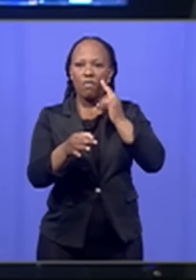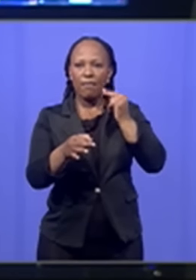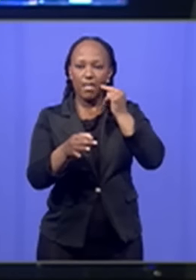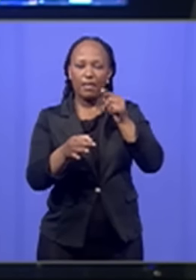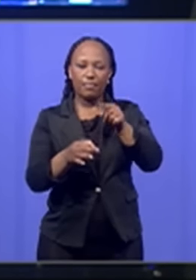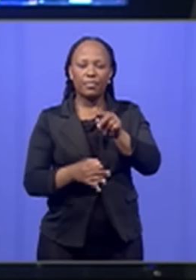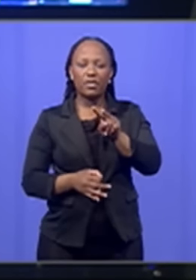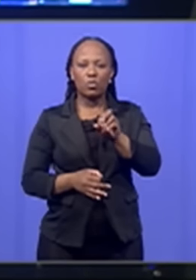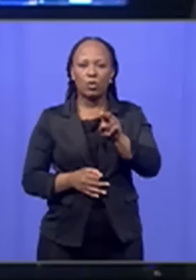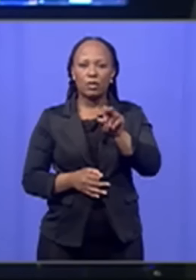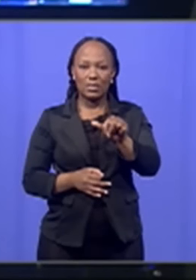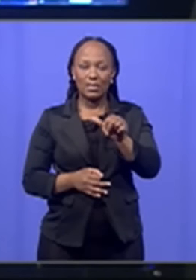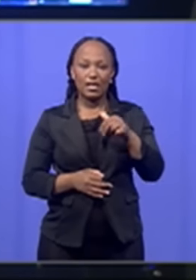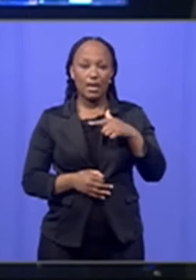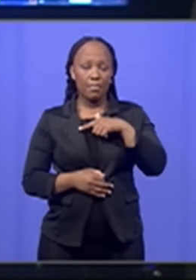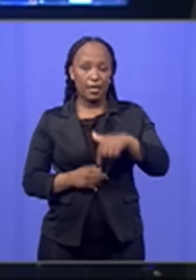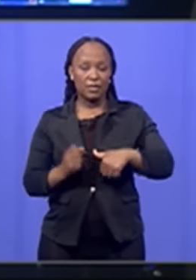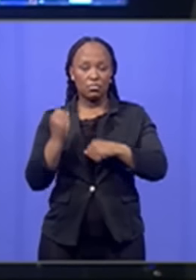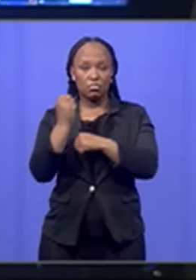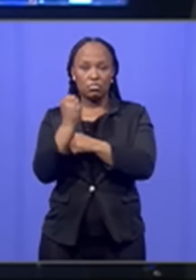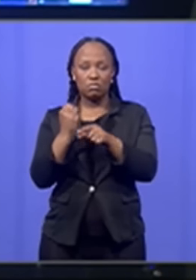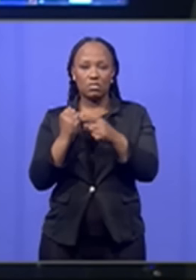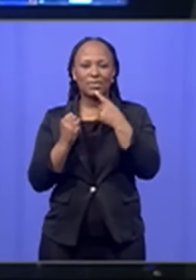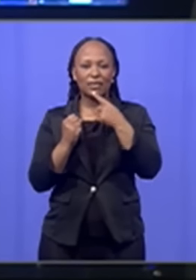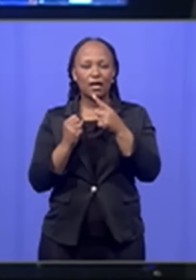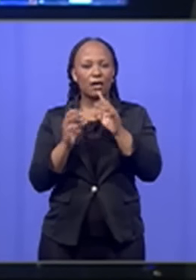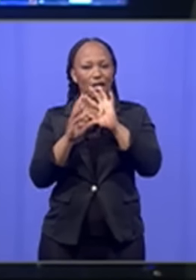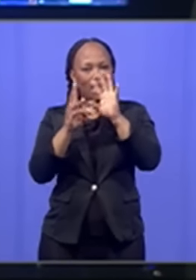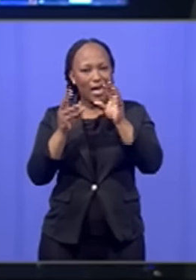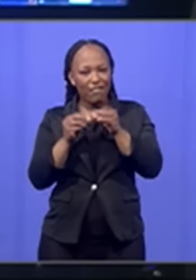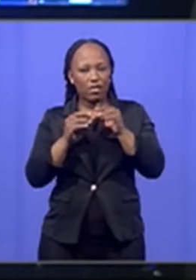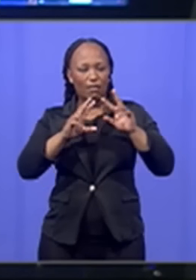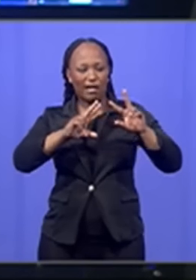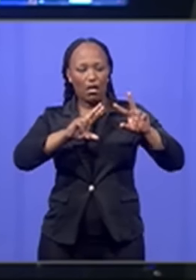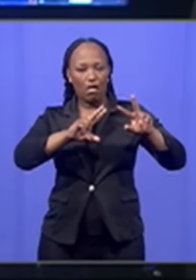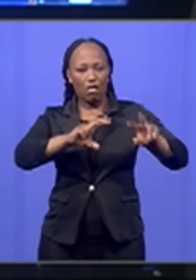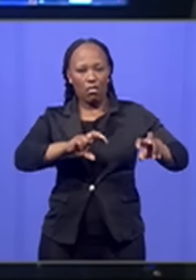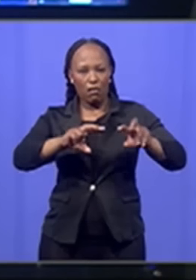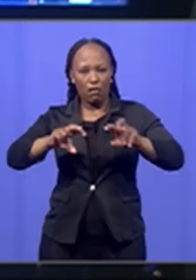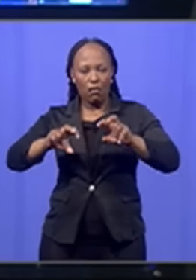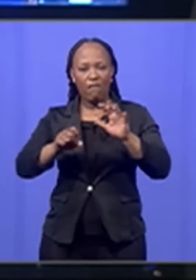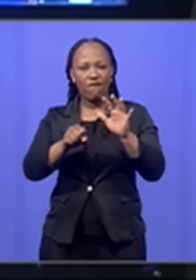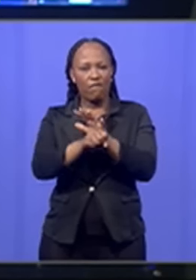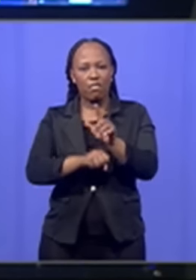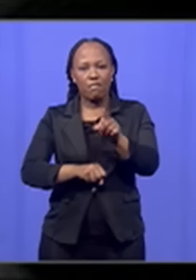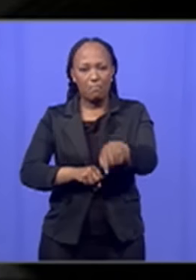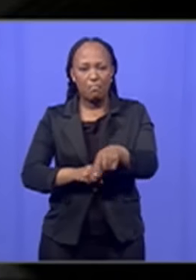Kantoro ya mo presidente e re mohato ona o tla netefatsa hore dintlha tsohle di fuputswa ka ho feletseng.